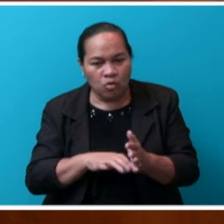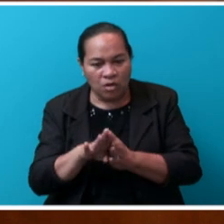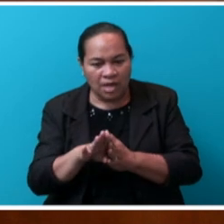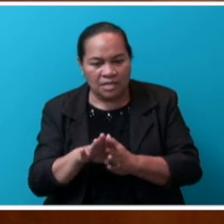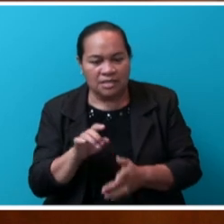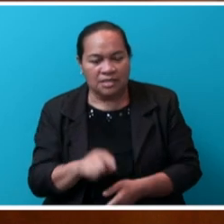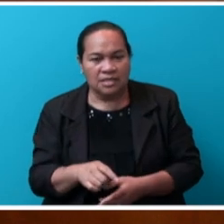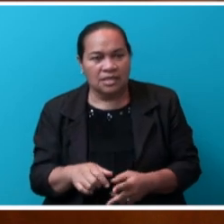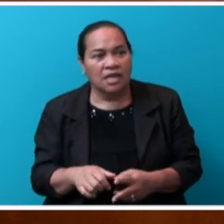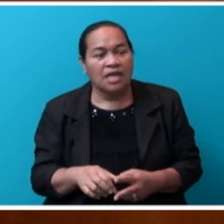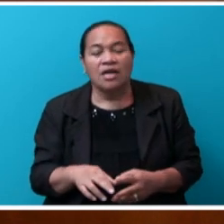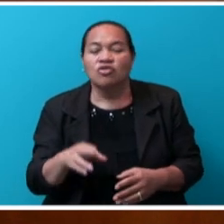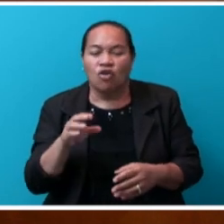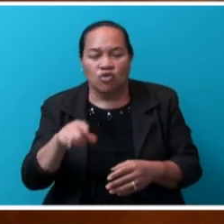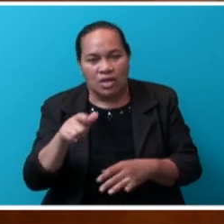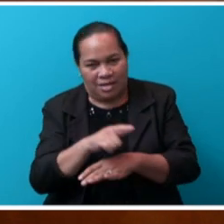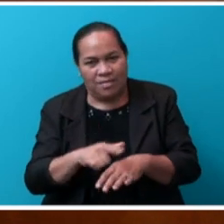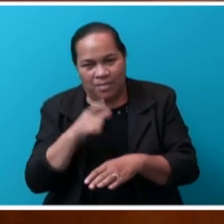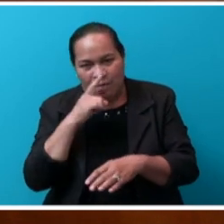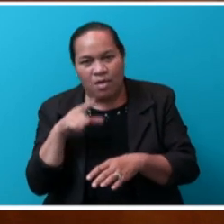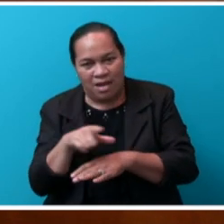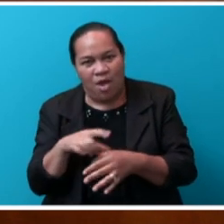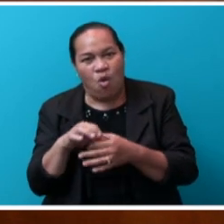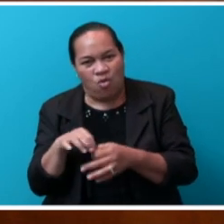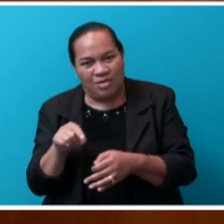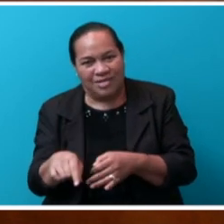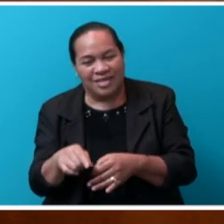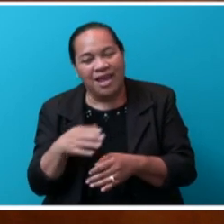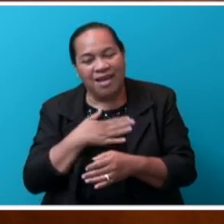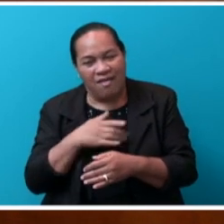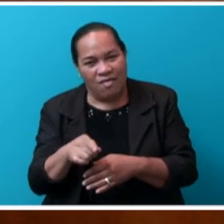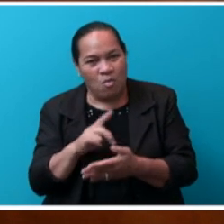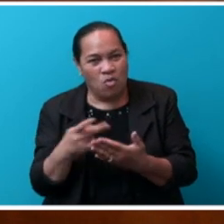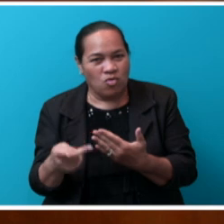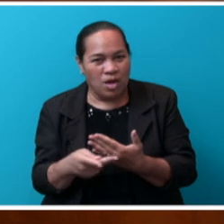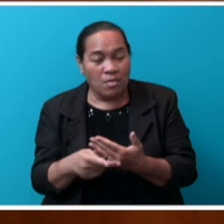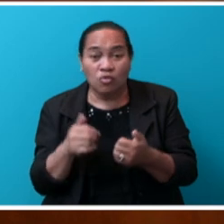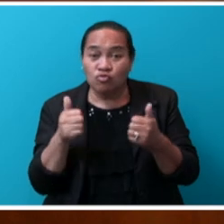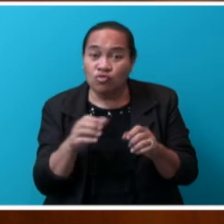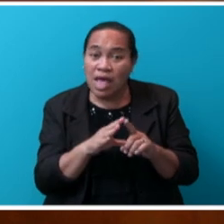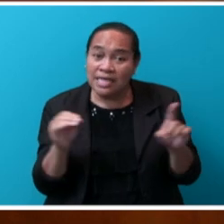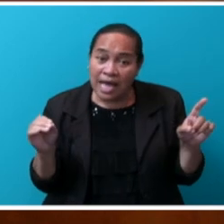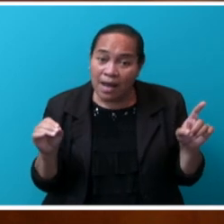for indigenous enterprises. A shining example is